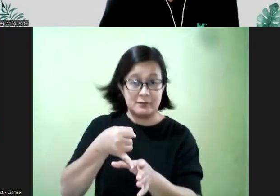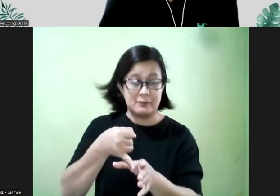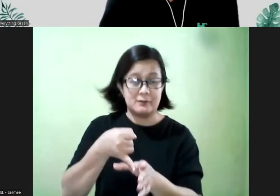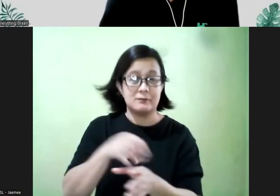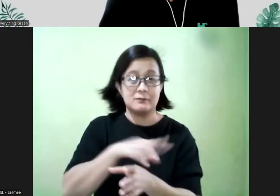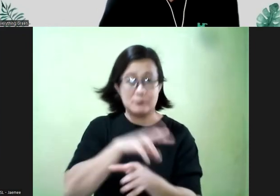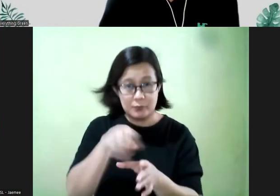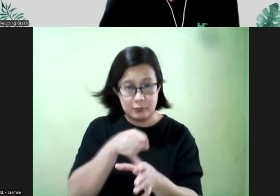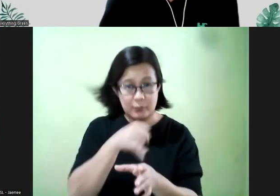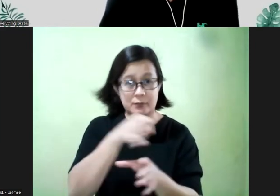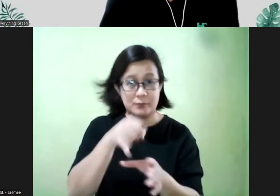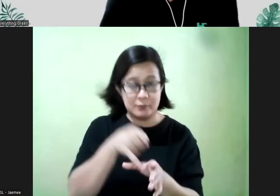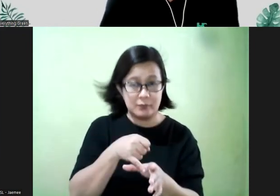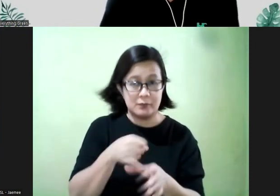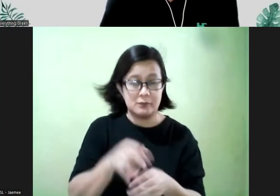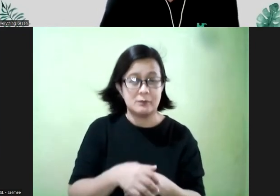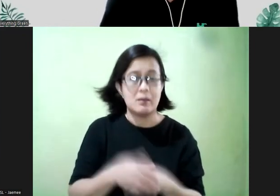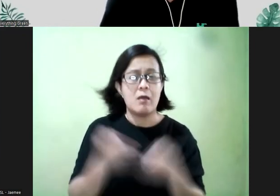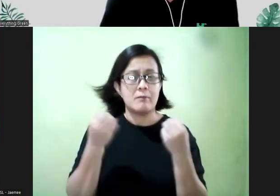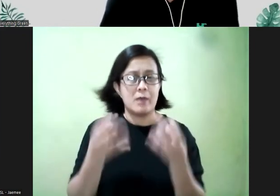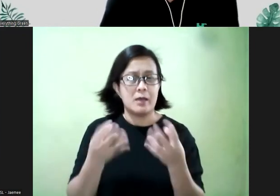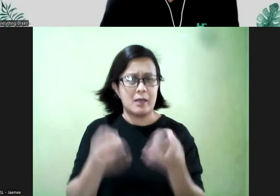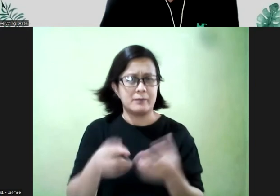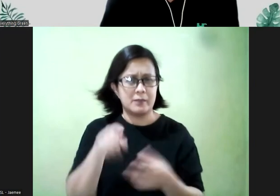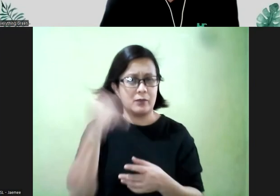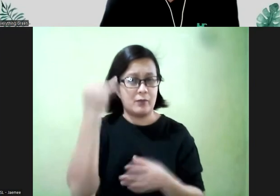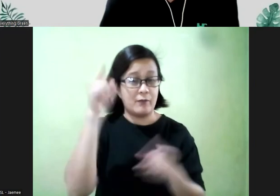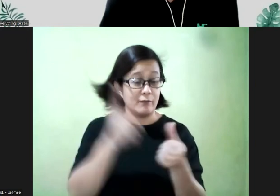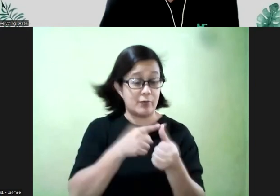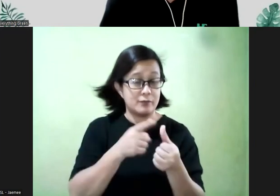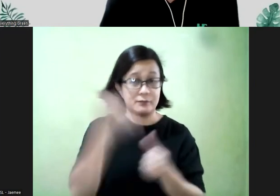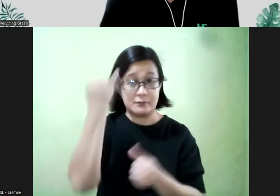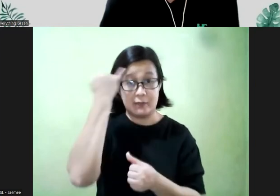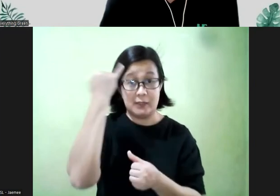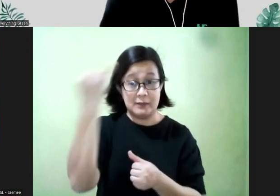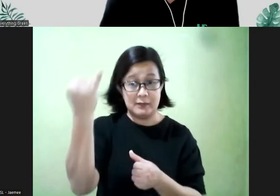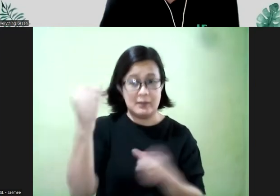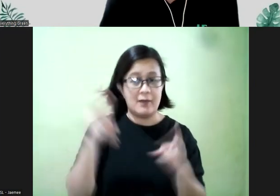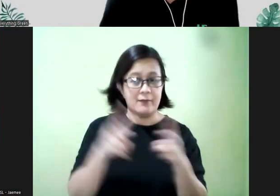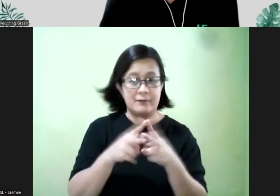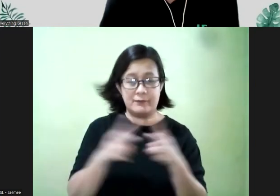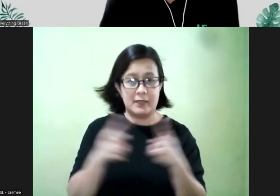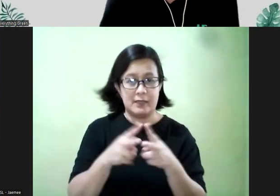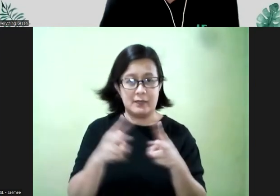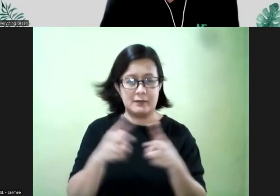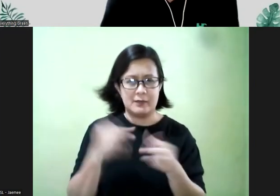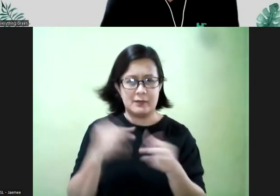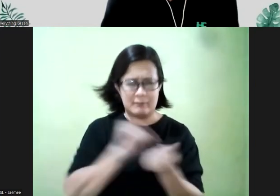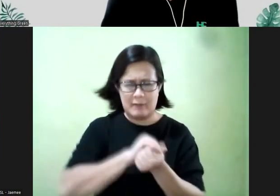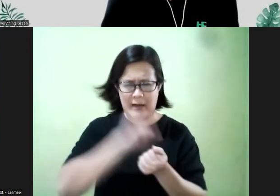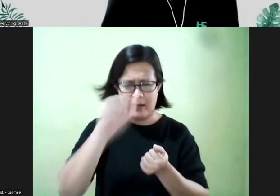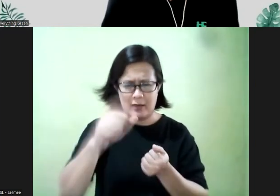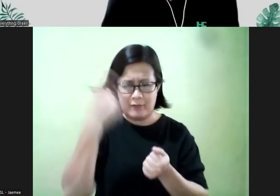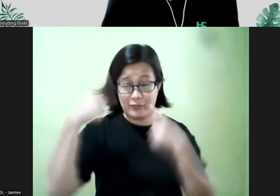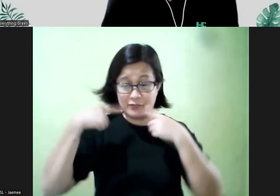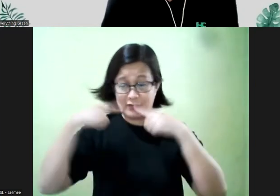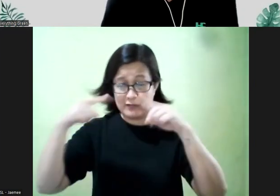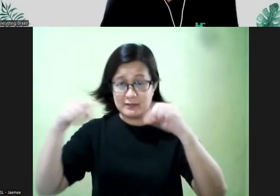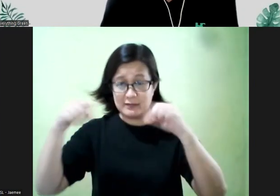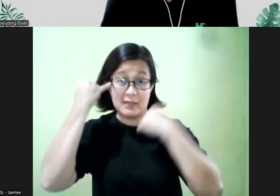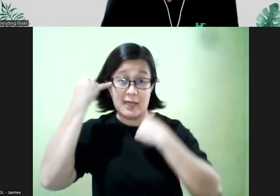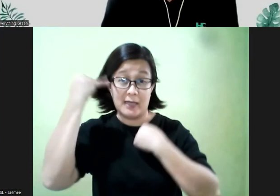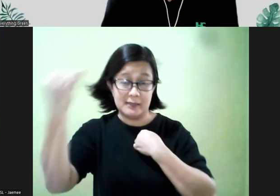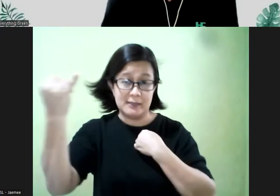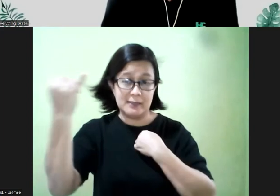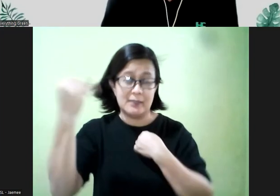And many times your first idea is very, very far away from the successful idea it will become